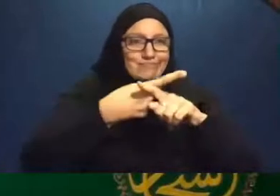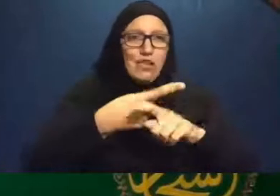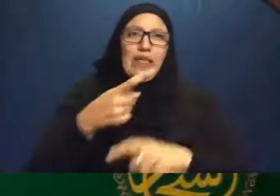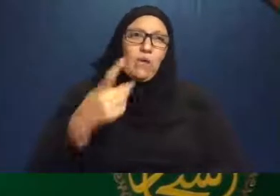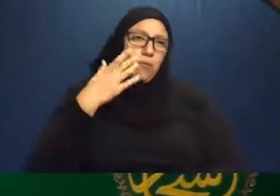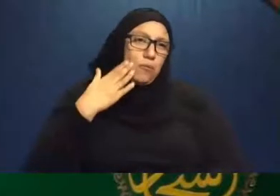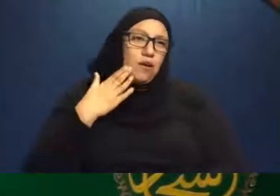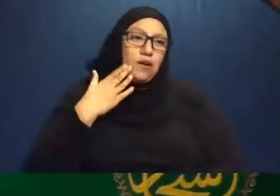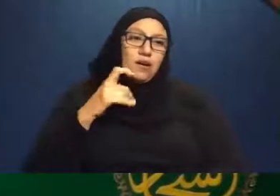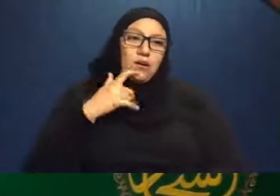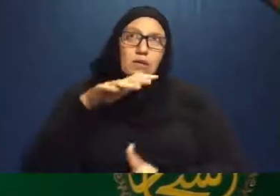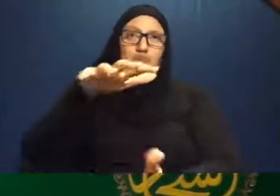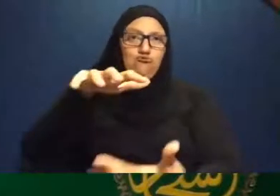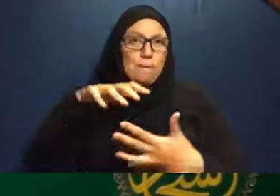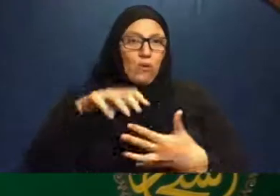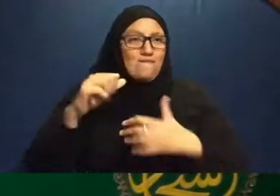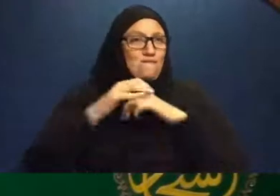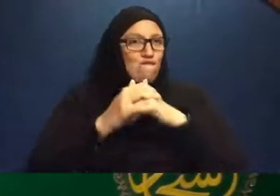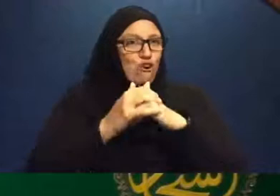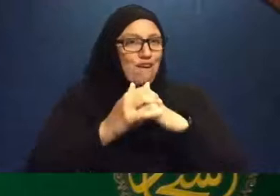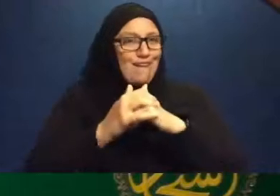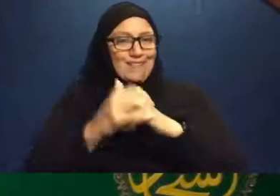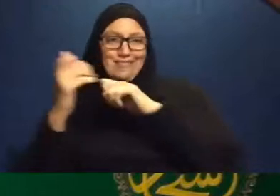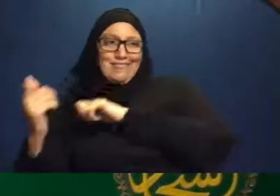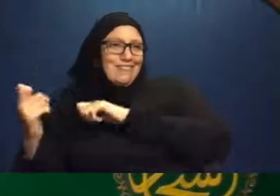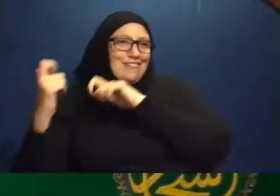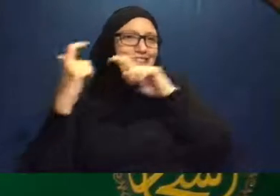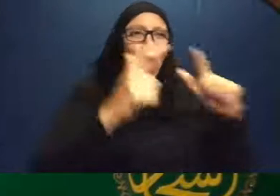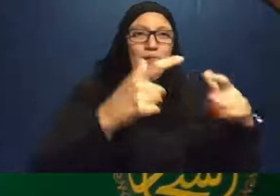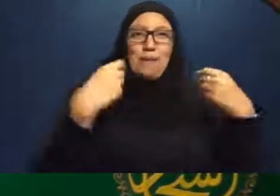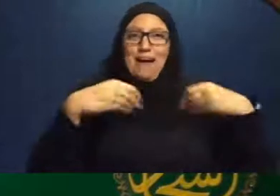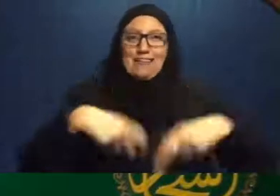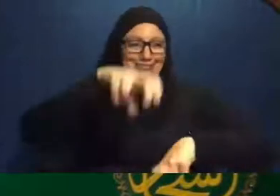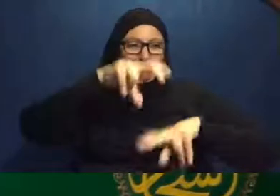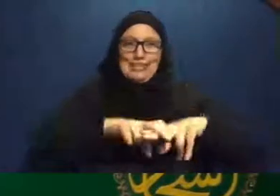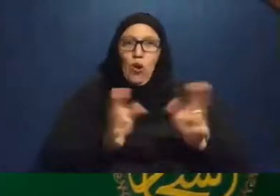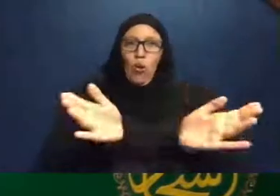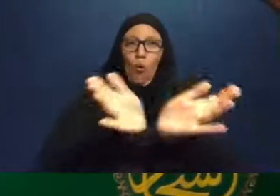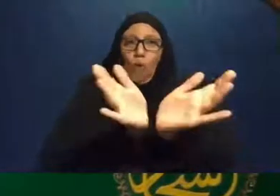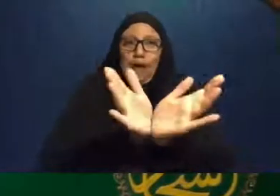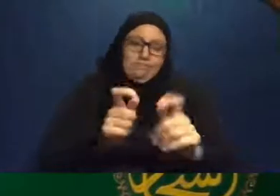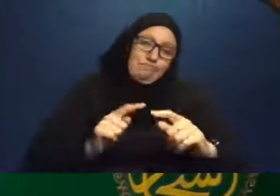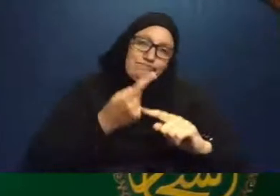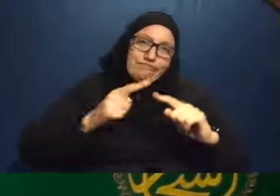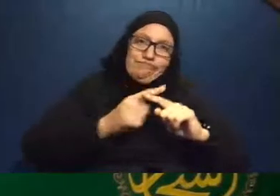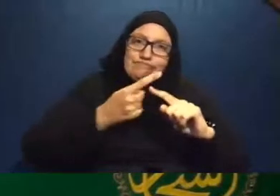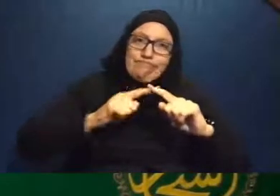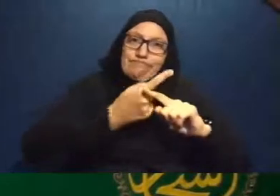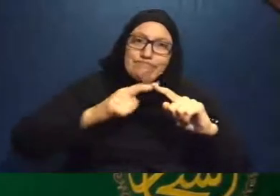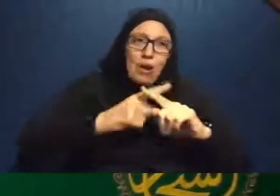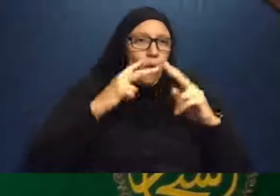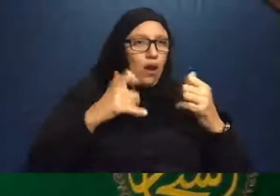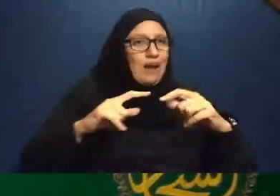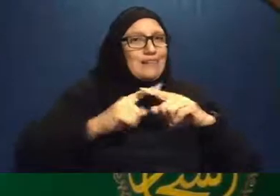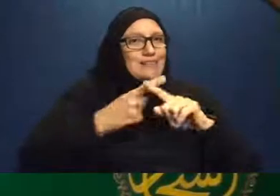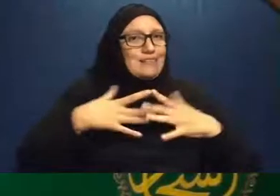it? So she used to grab her thread, goes to the market, sits at the corner, pretends like it seems like